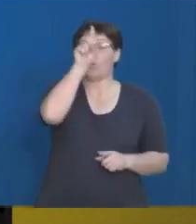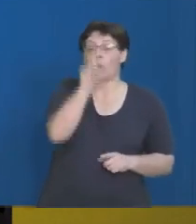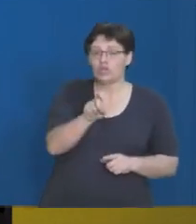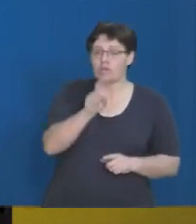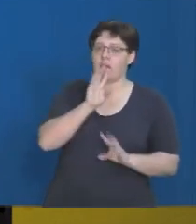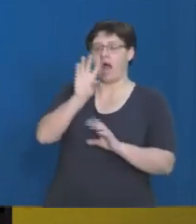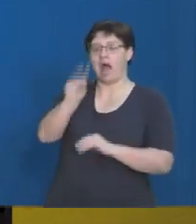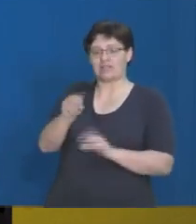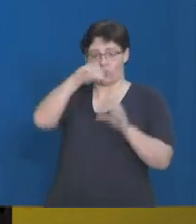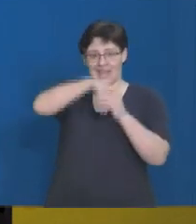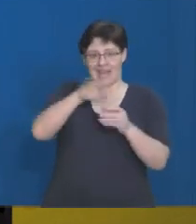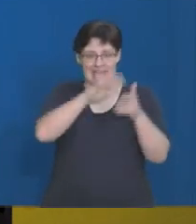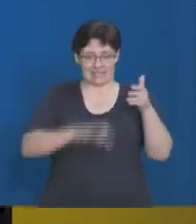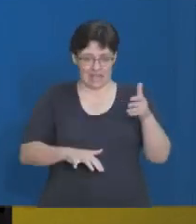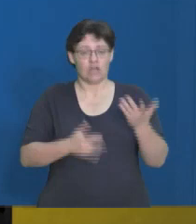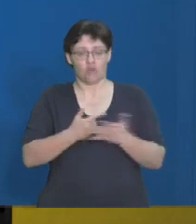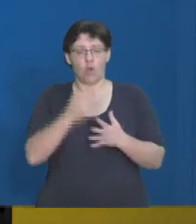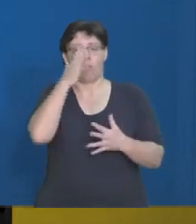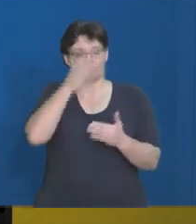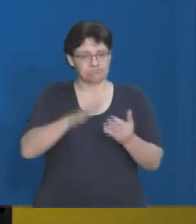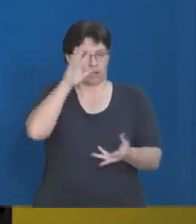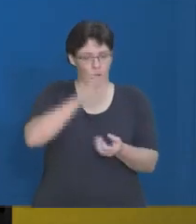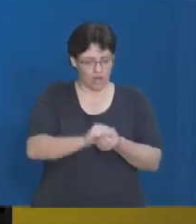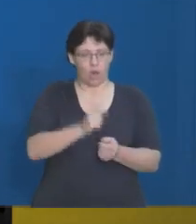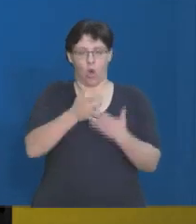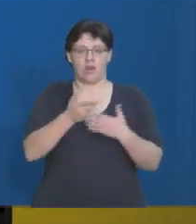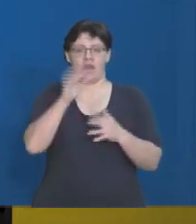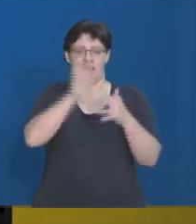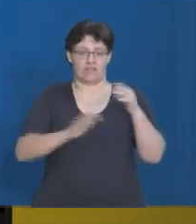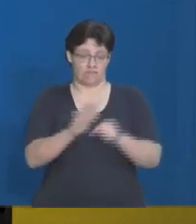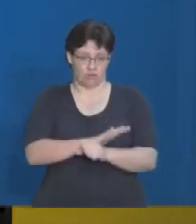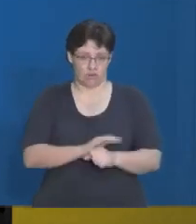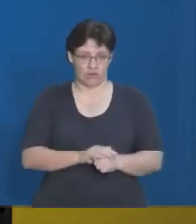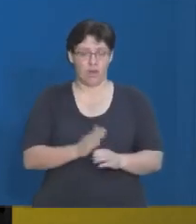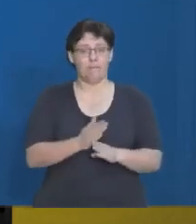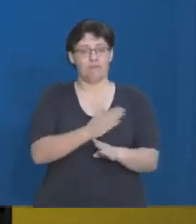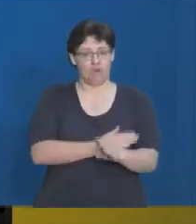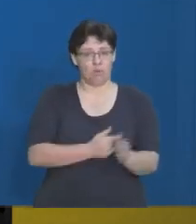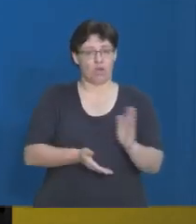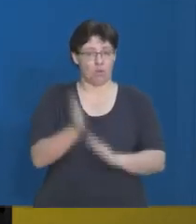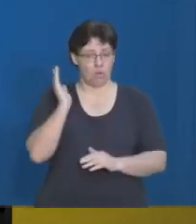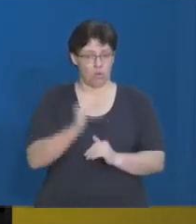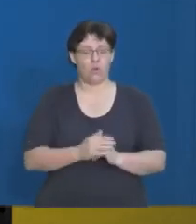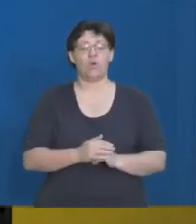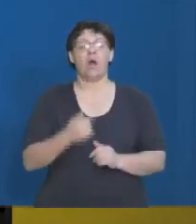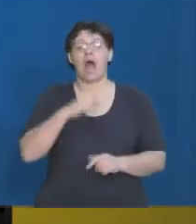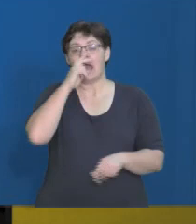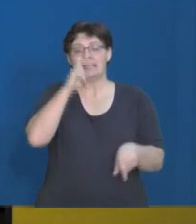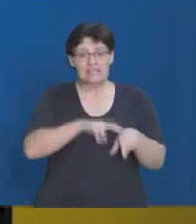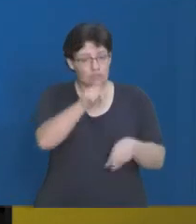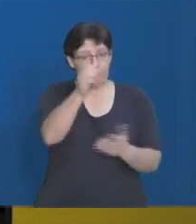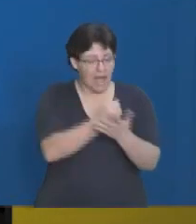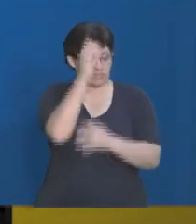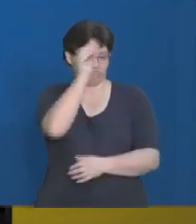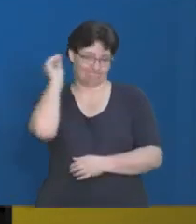was asked in the essay, so you are concluding on the rest of the essay. Right, before I leave, boys and girls, I just want you to